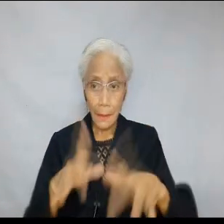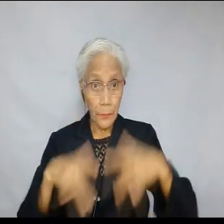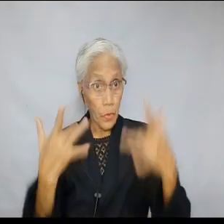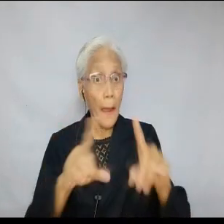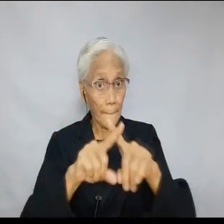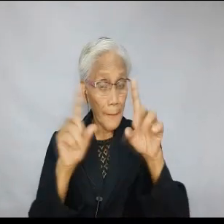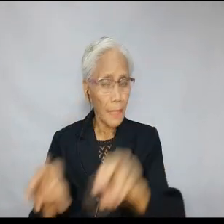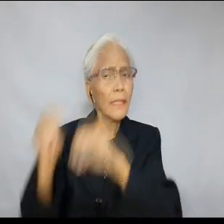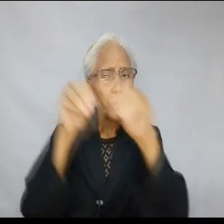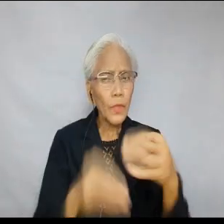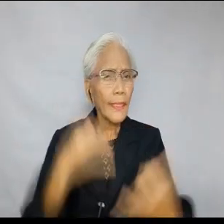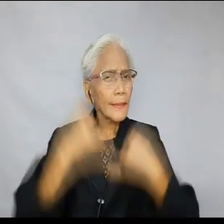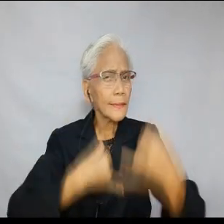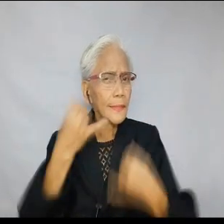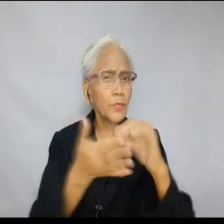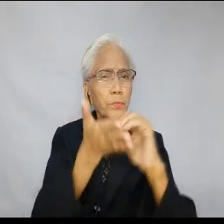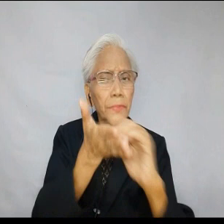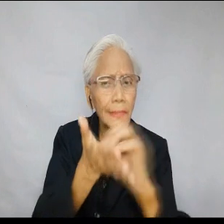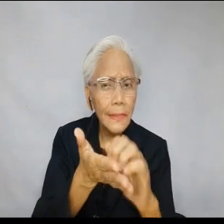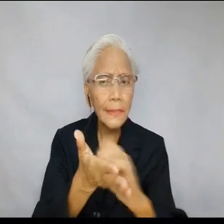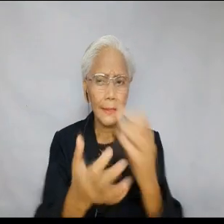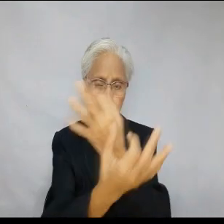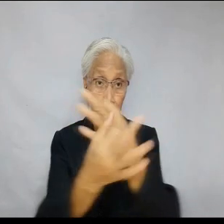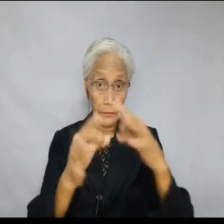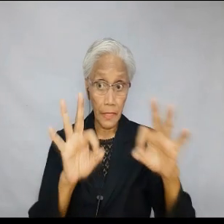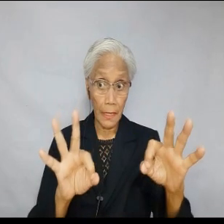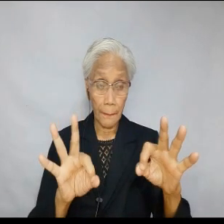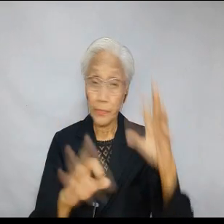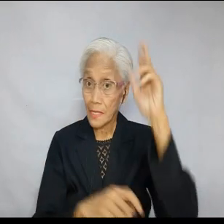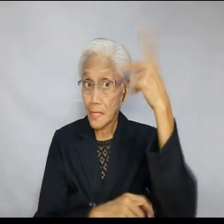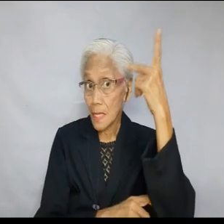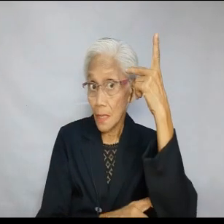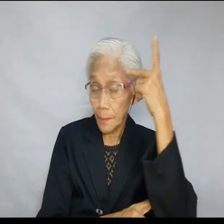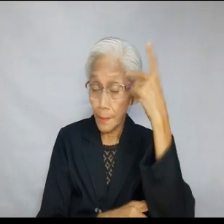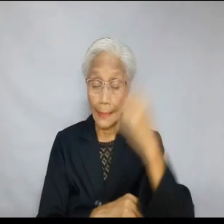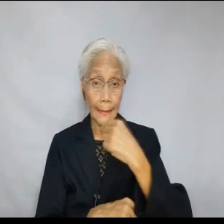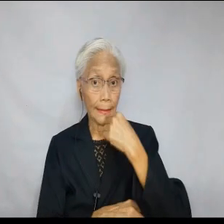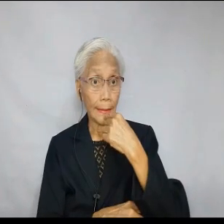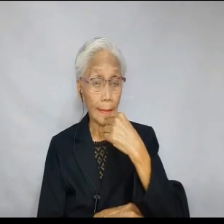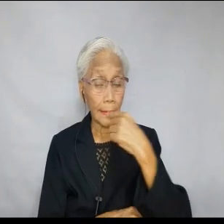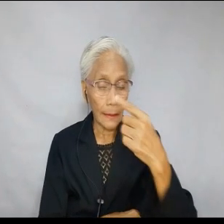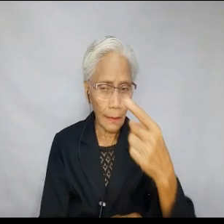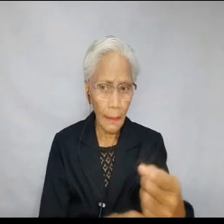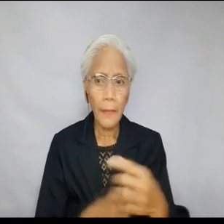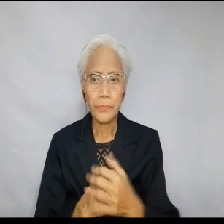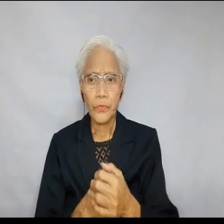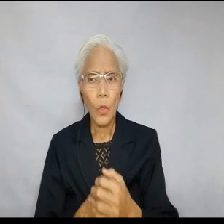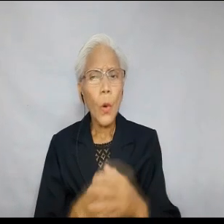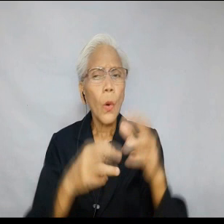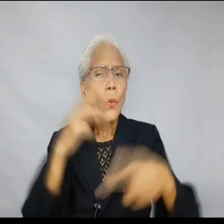joy in the exercise of your freedom. St. Paul tells us in his letter to the